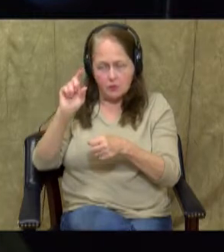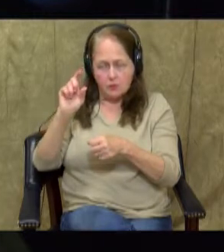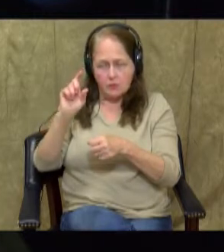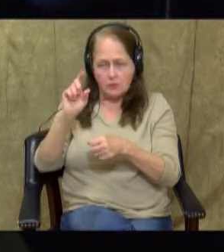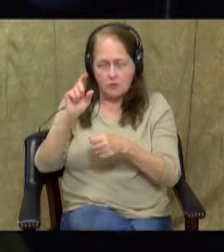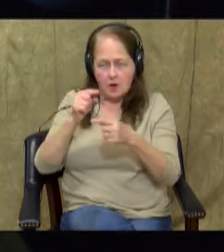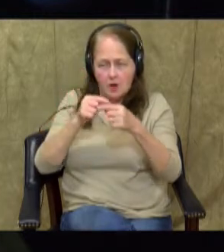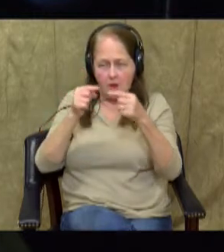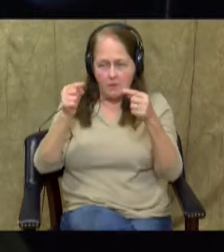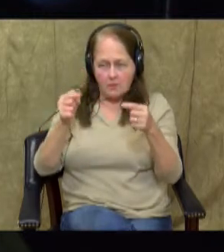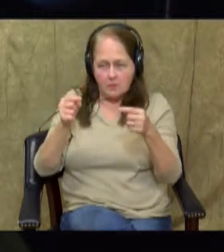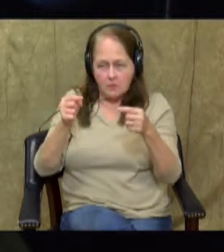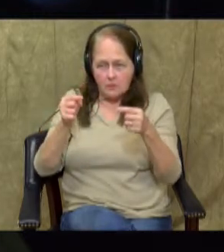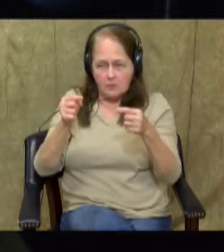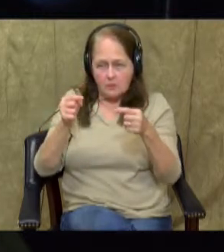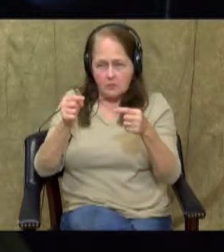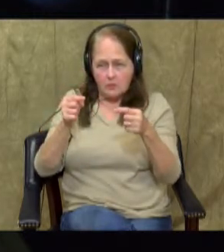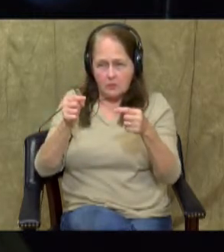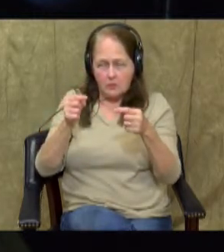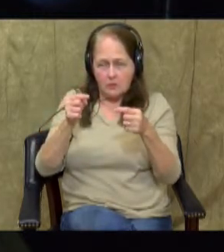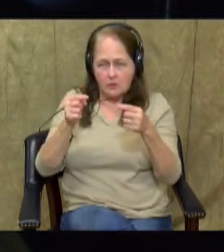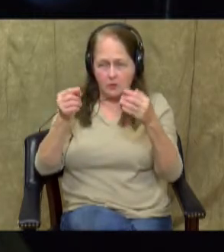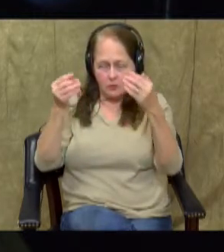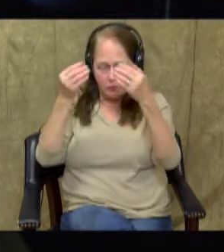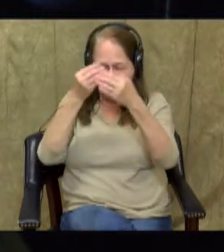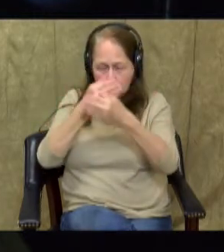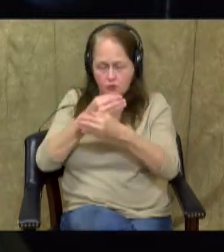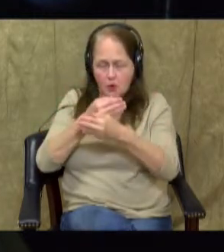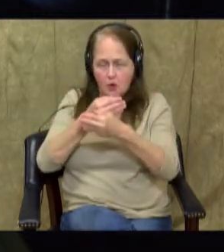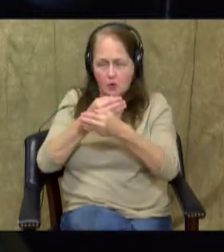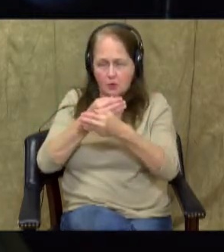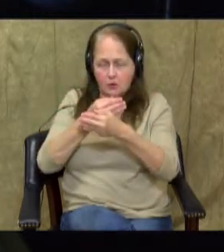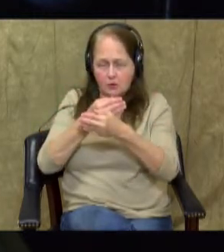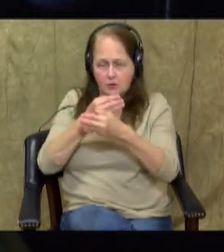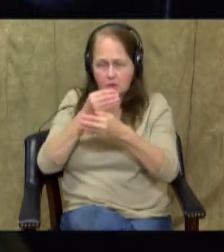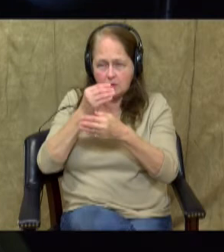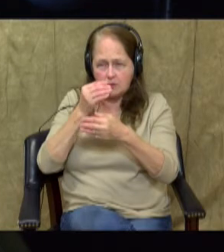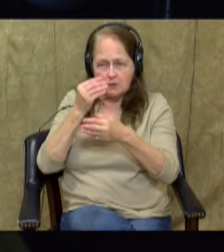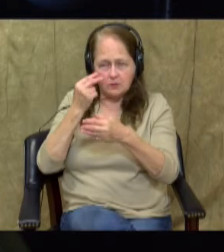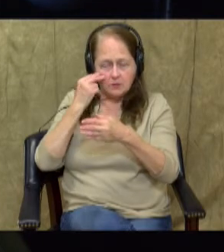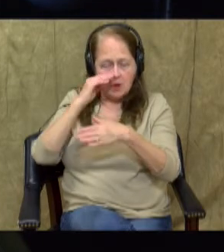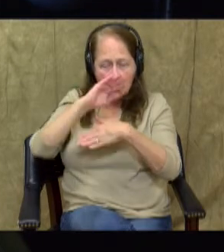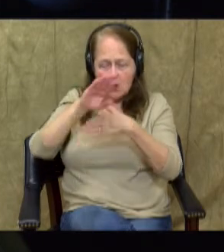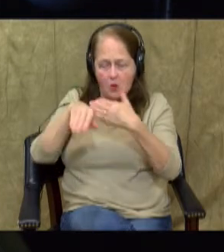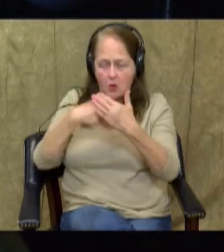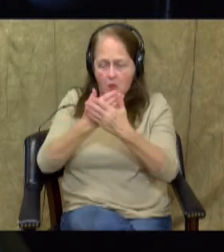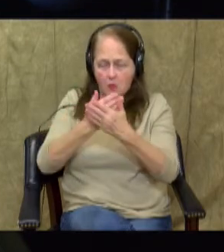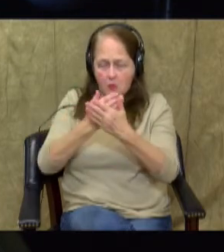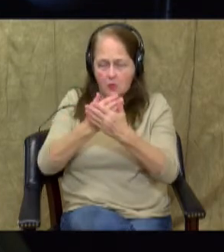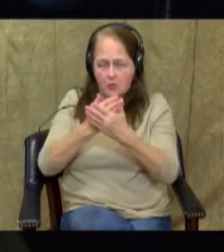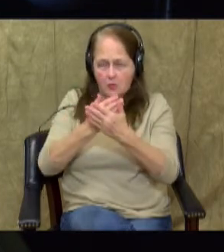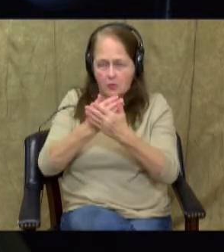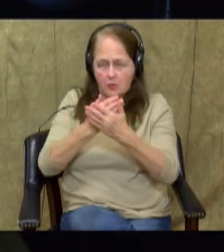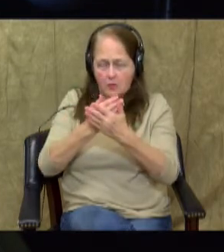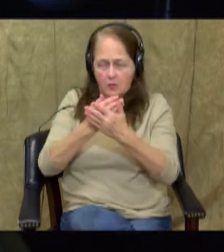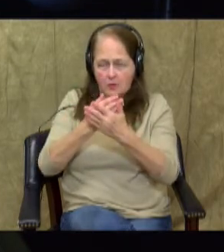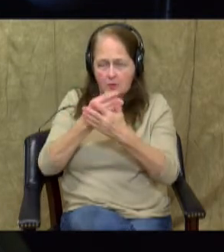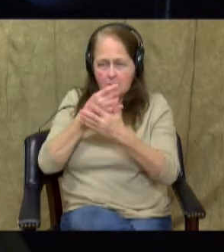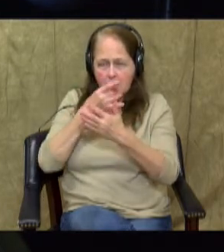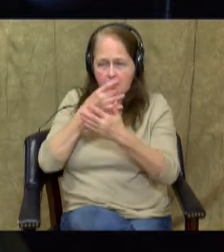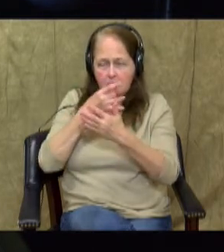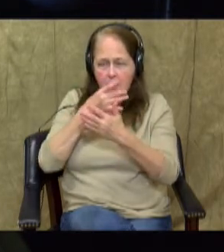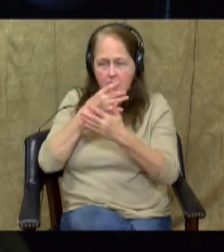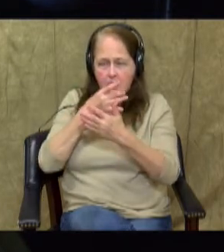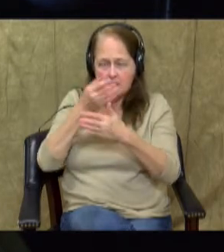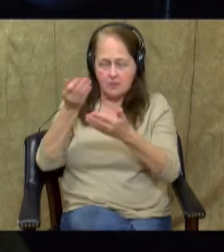moon, because now the dark side is facing away from us and we see the entire lit portion. We're